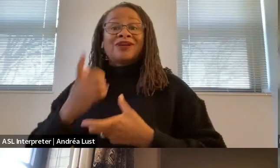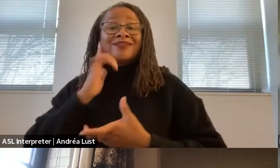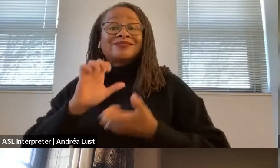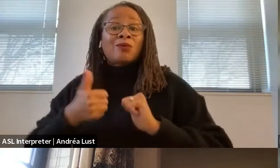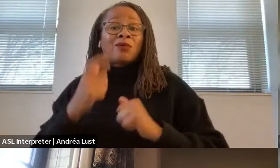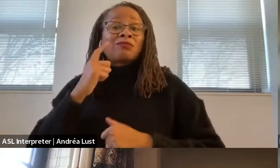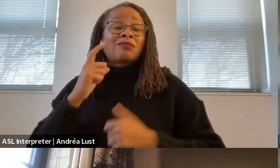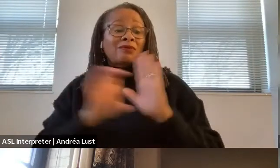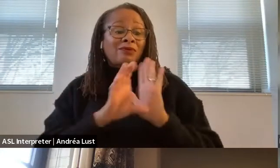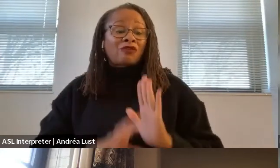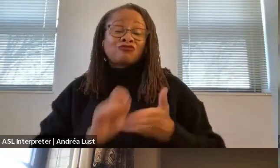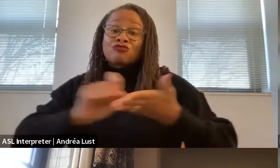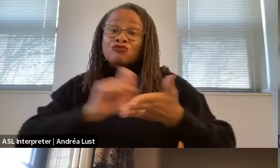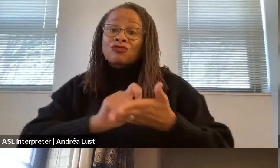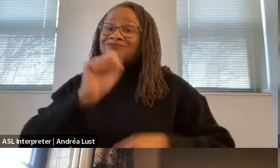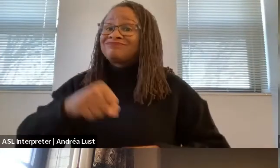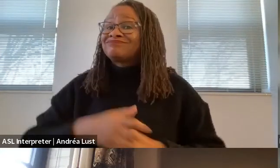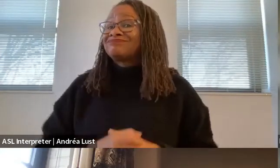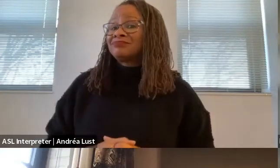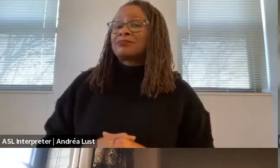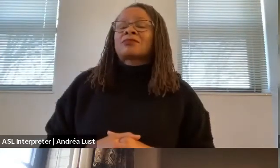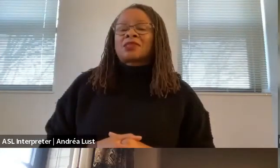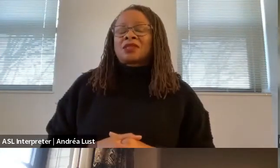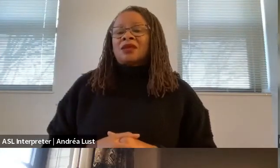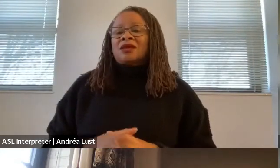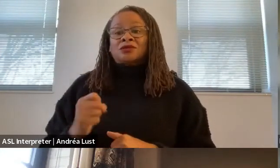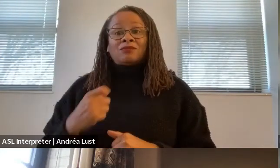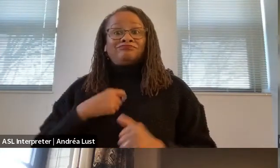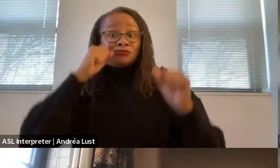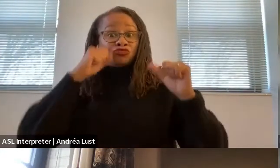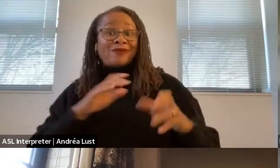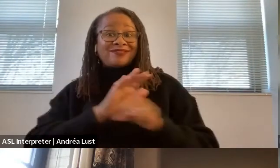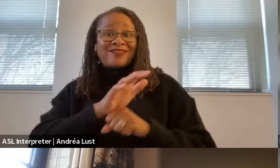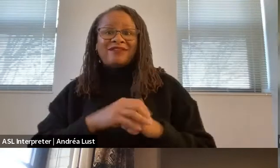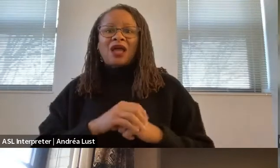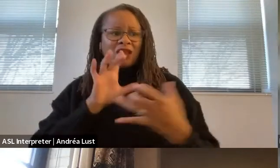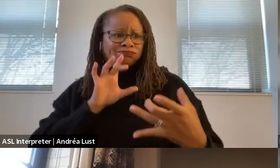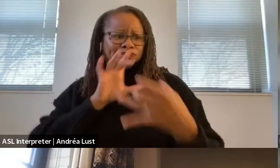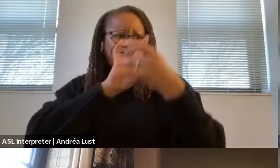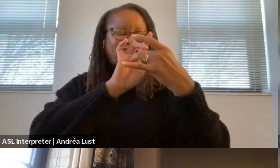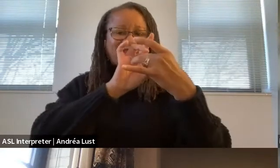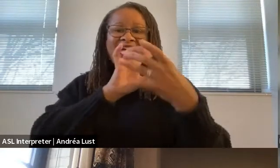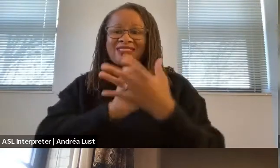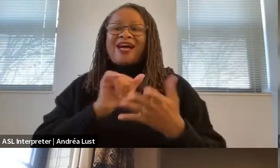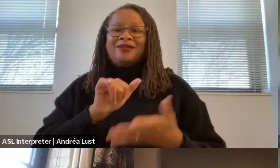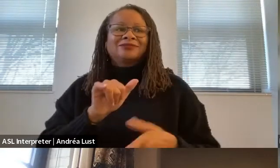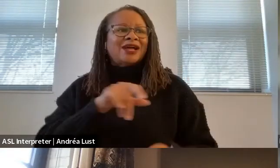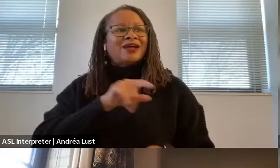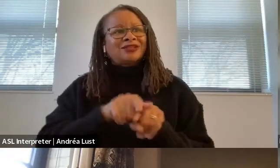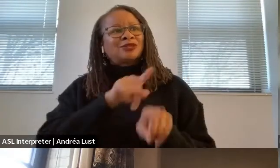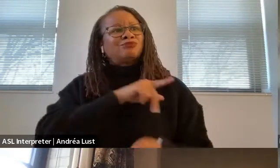written. And surprisingly enough, I kind of relate to that on a personal level.